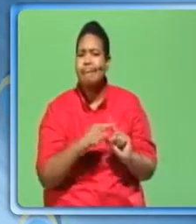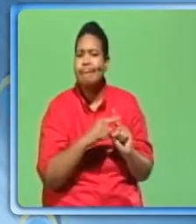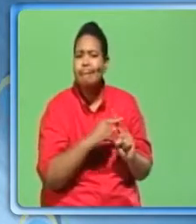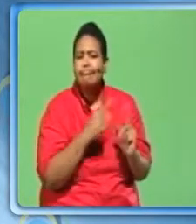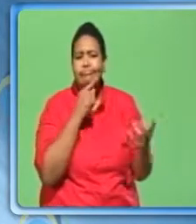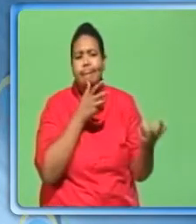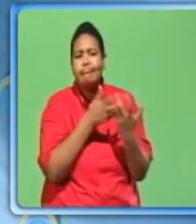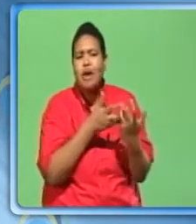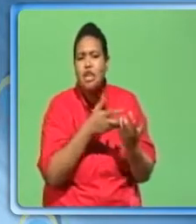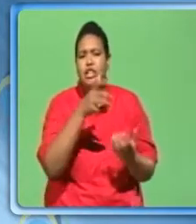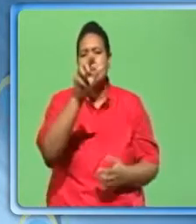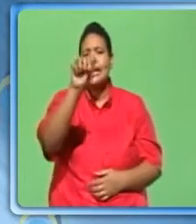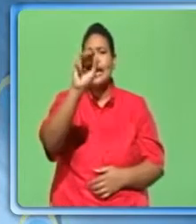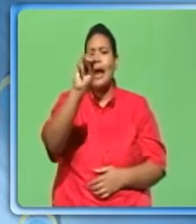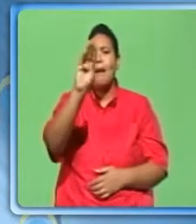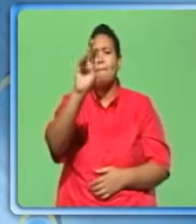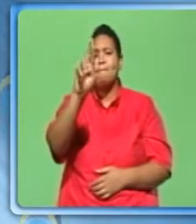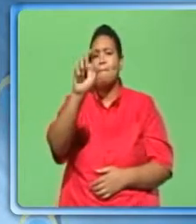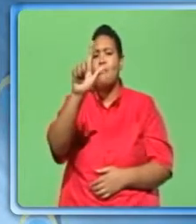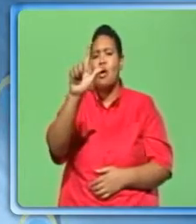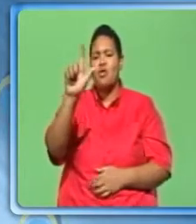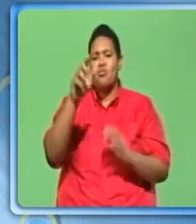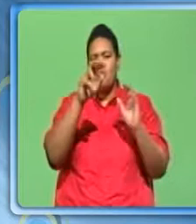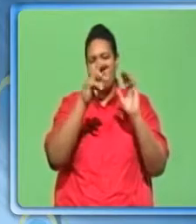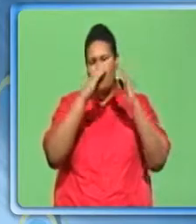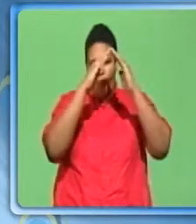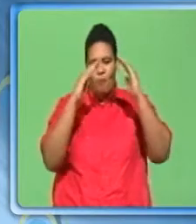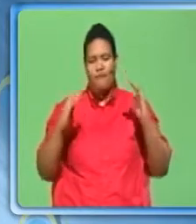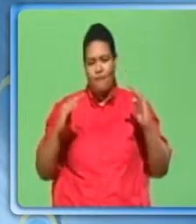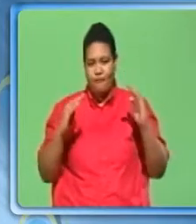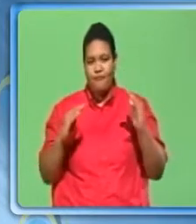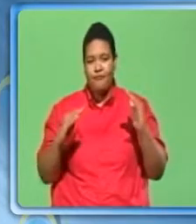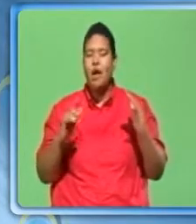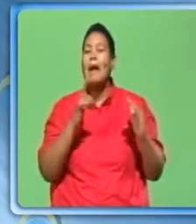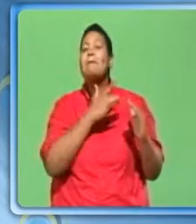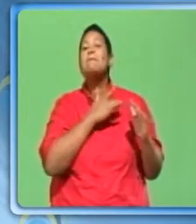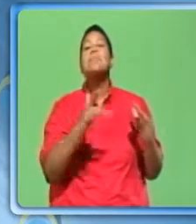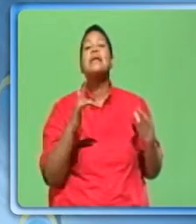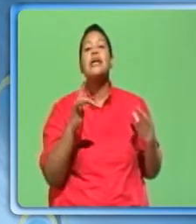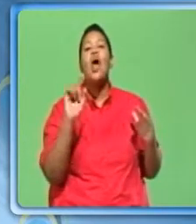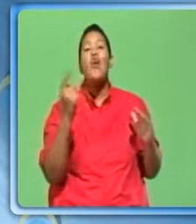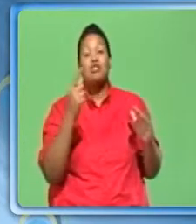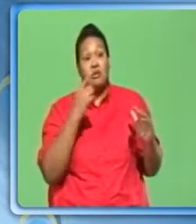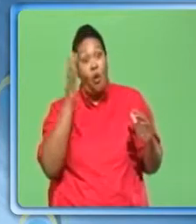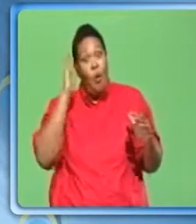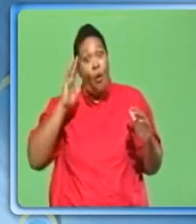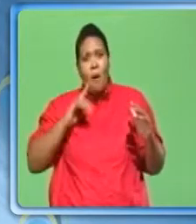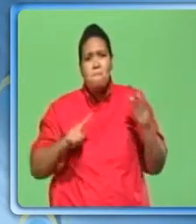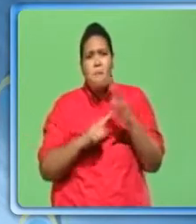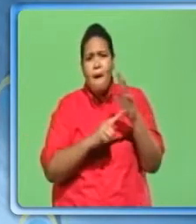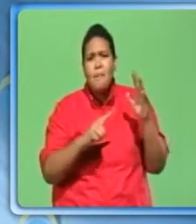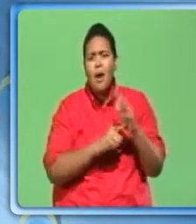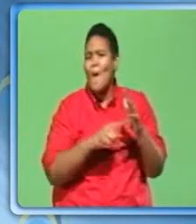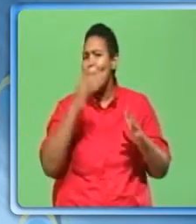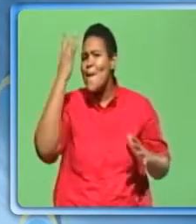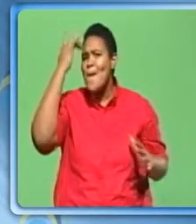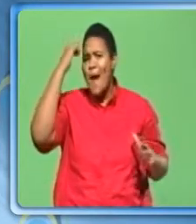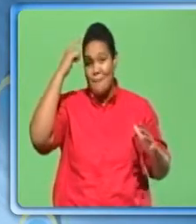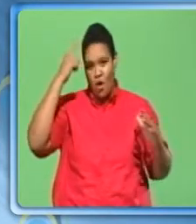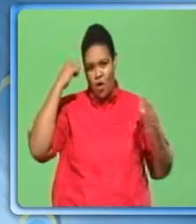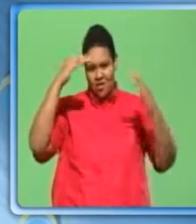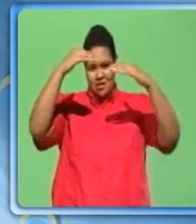Advantages of gambrel roof. Gambrel roofs were originally popular because the steep lower